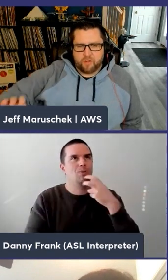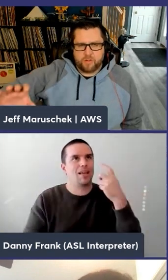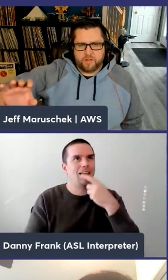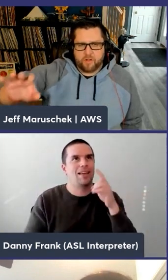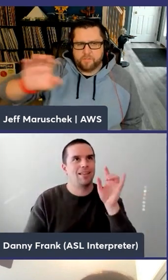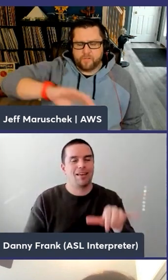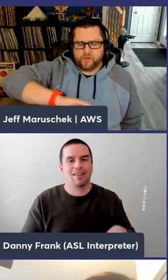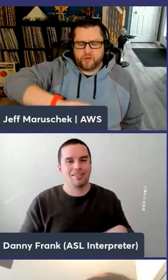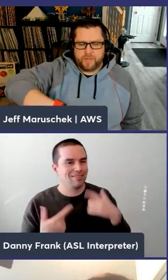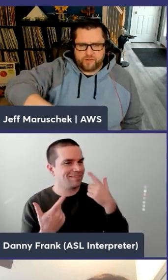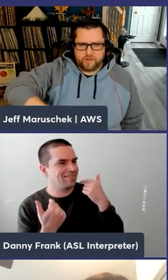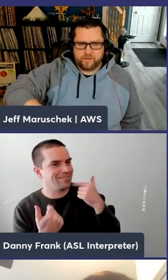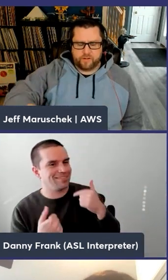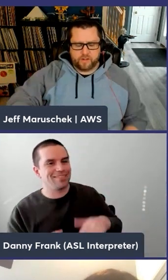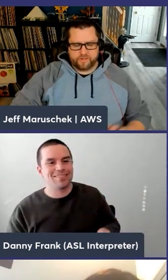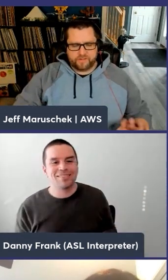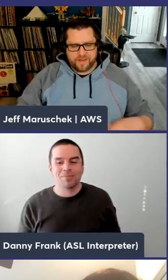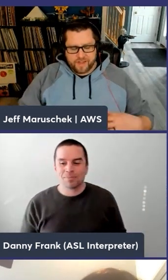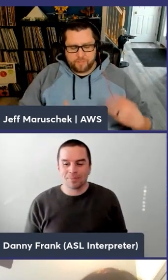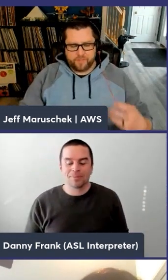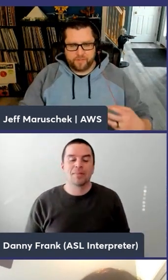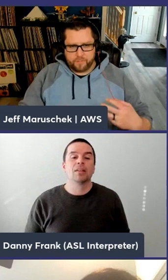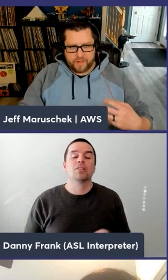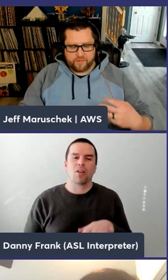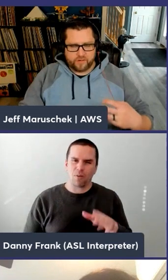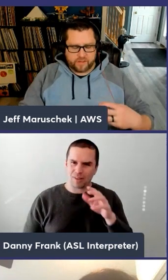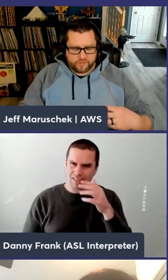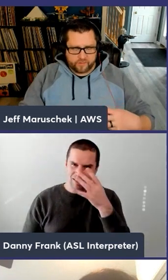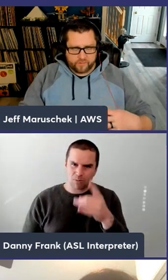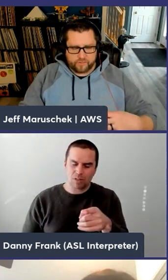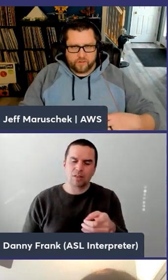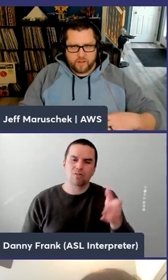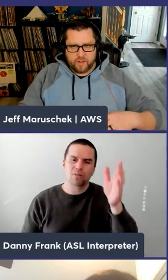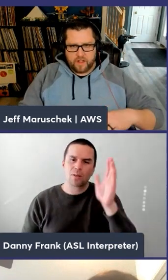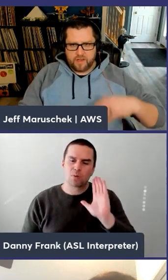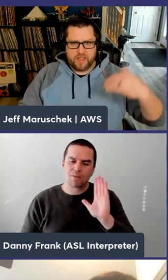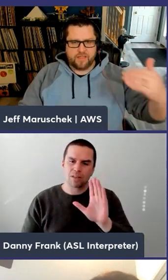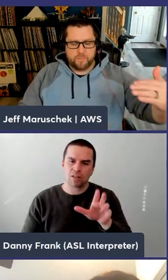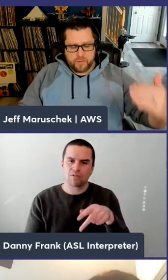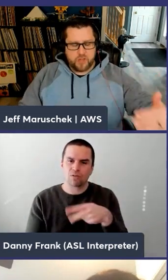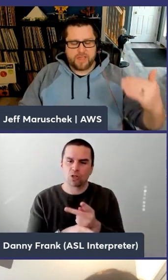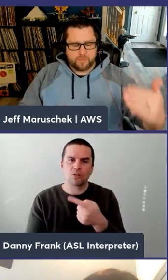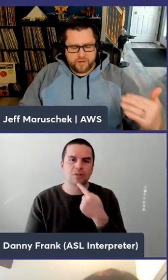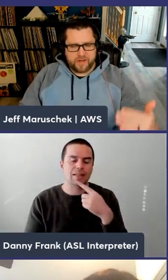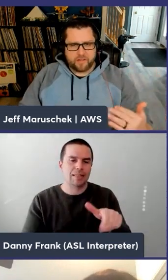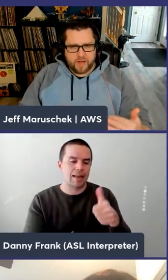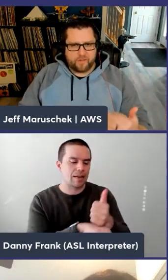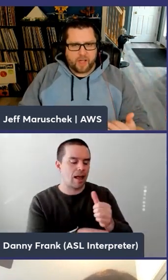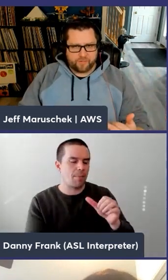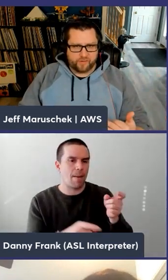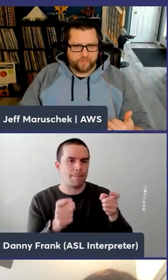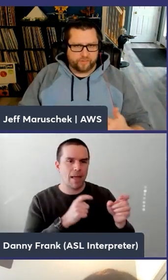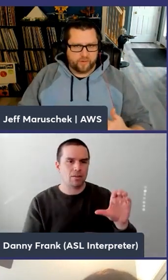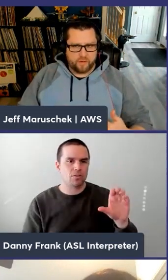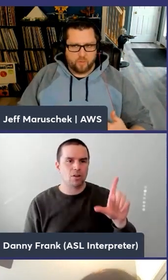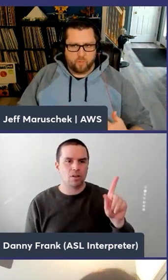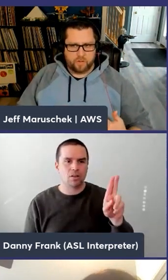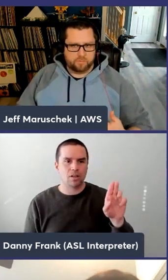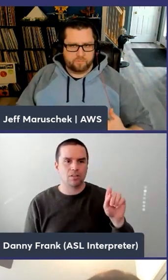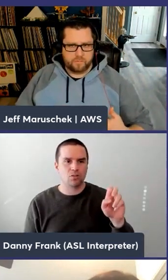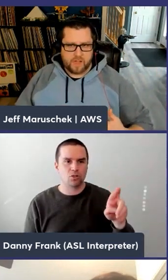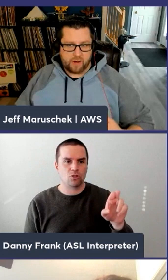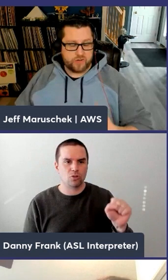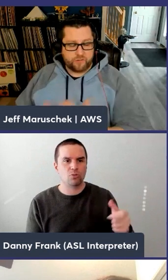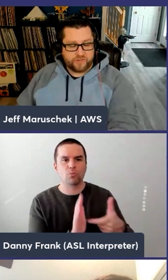Funny, on the old version, you mentioned setting up the managed clusters, and Mhm, you had to put in a lot of options.